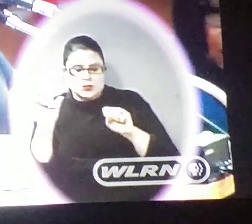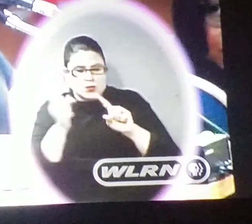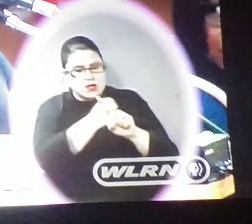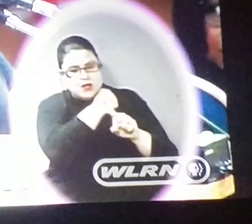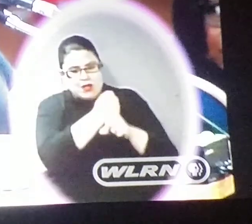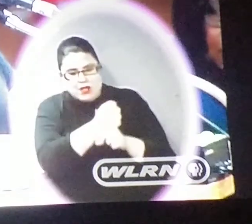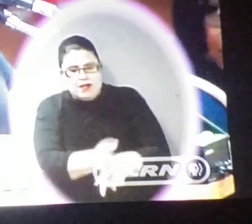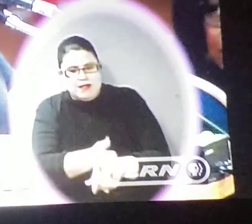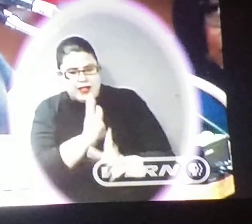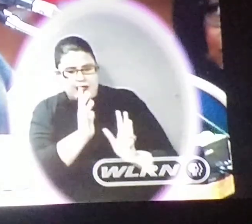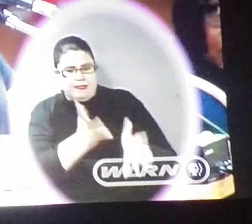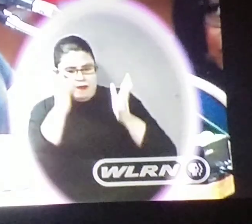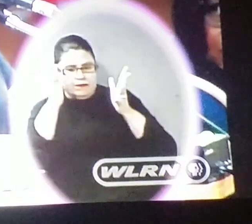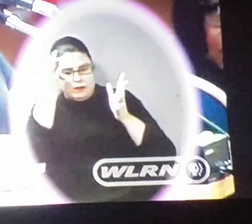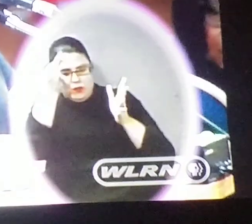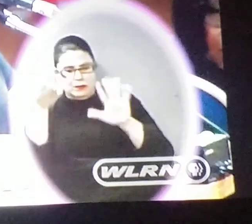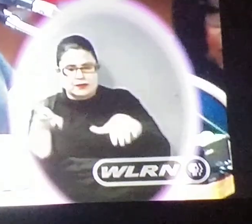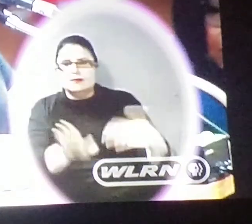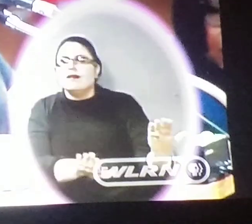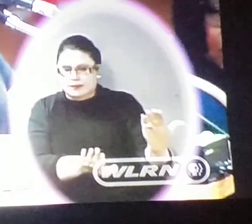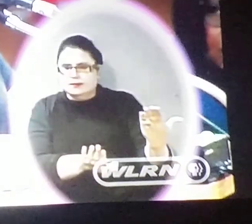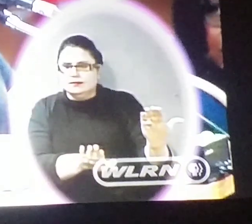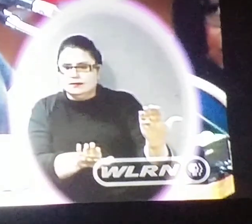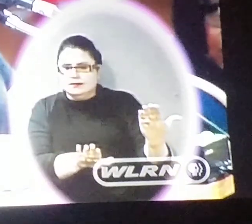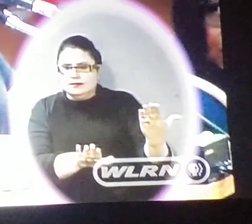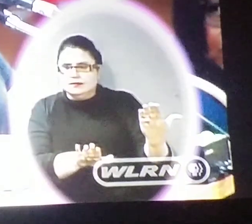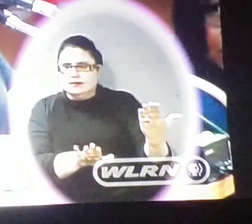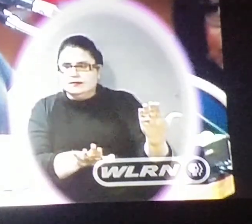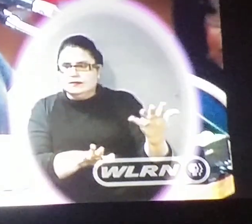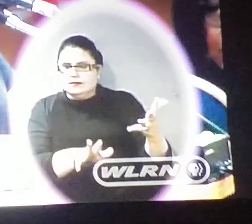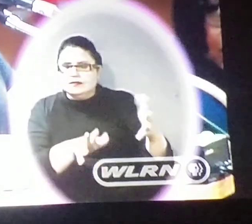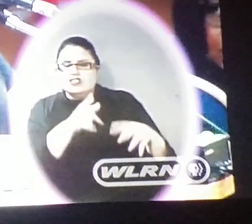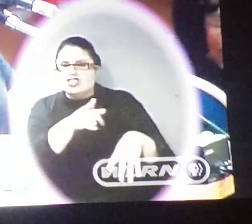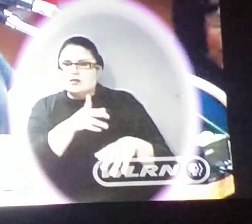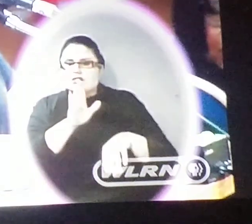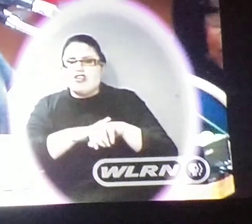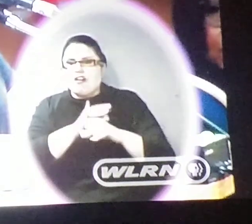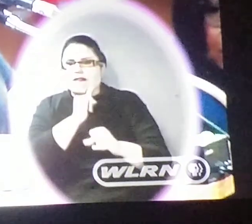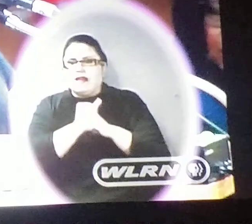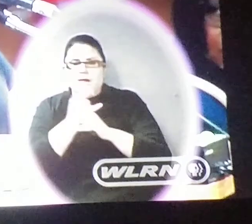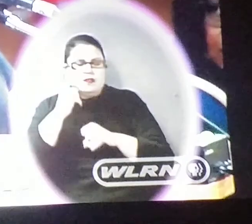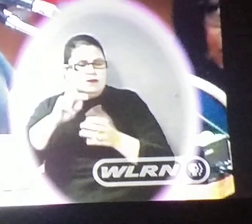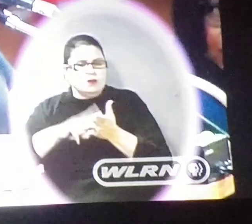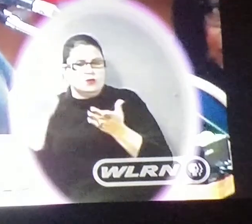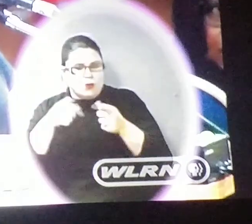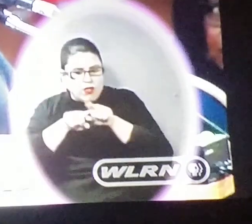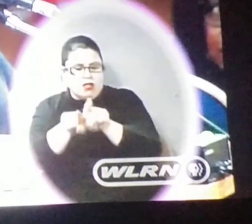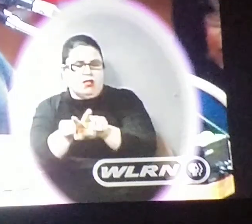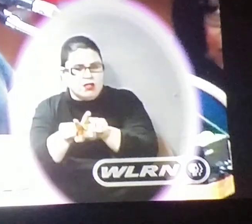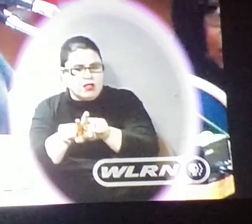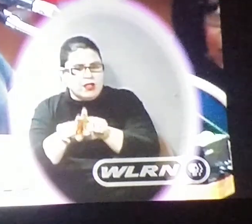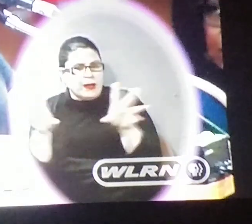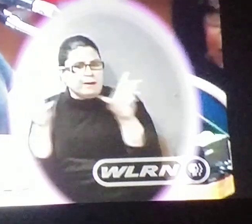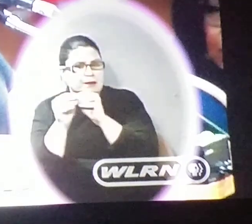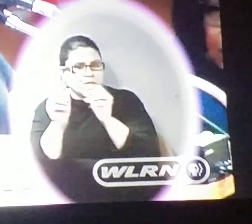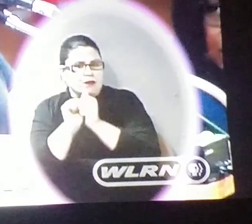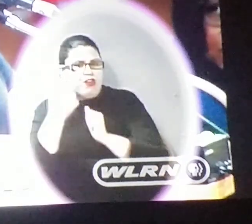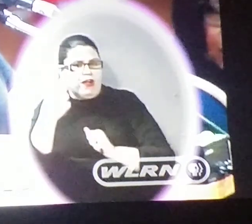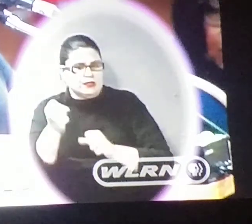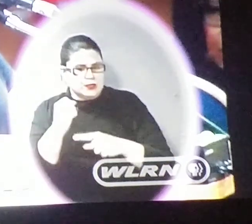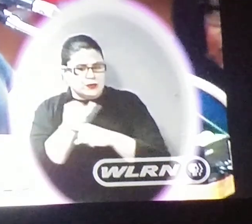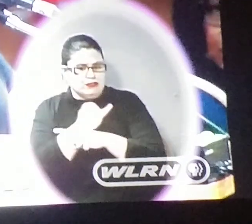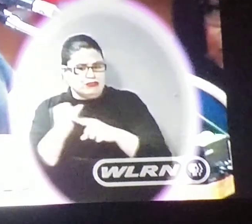out, and left for dead. She was on campus for a dual enrollment class review and a meeting with her high school